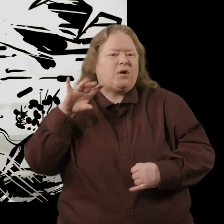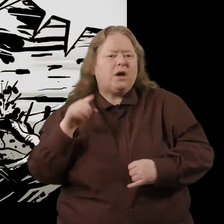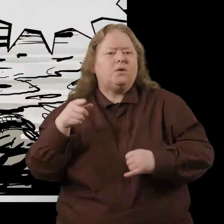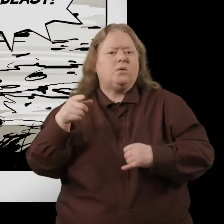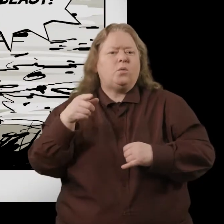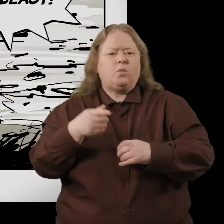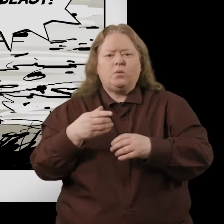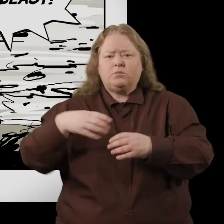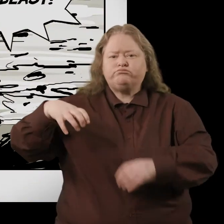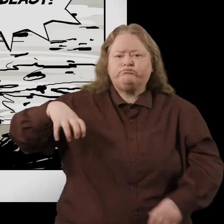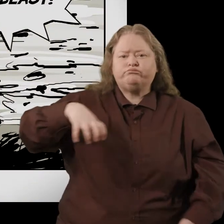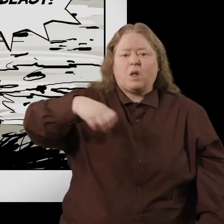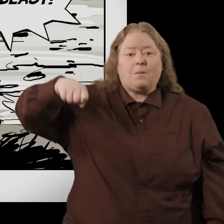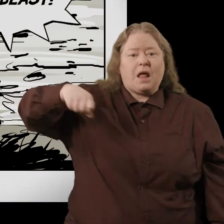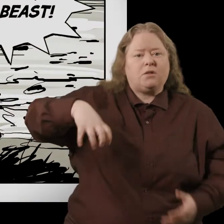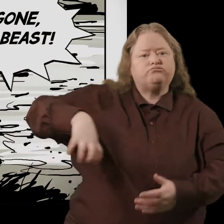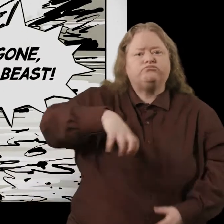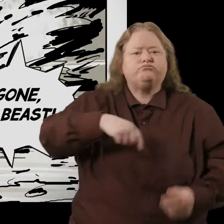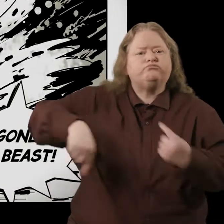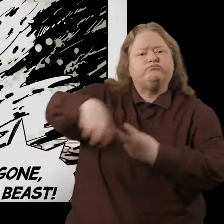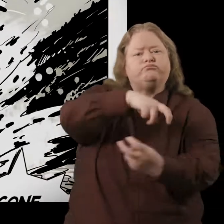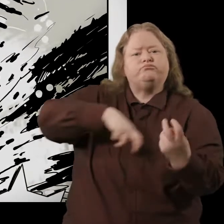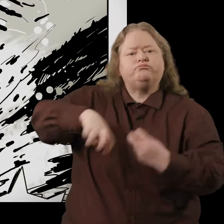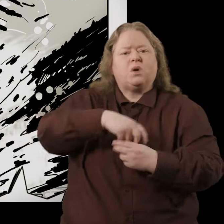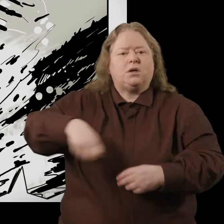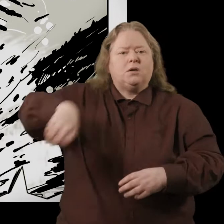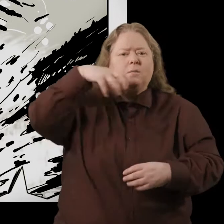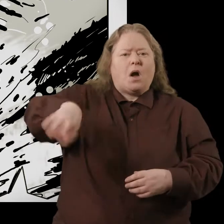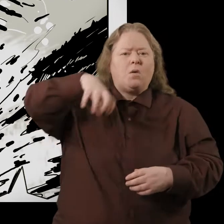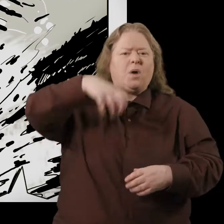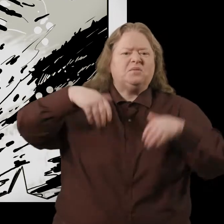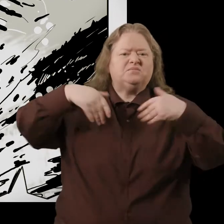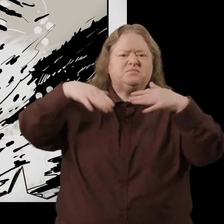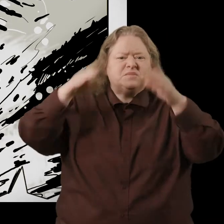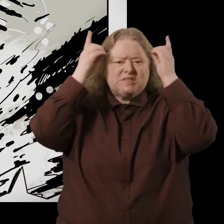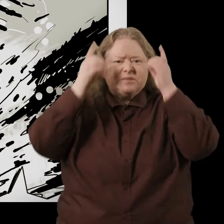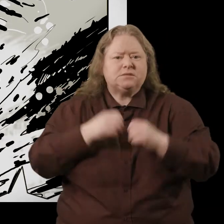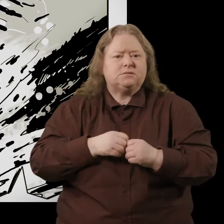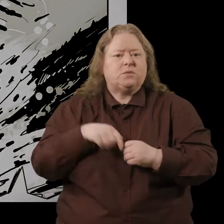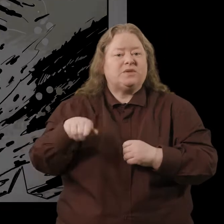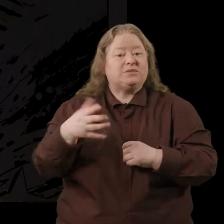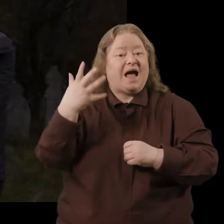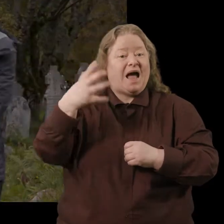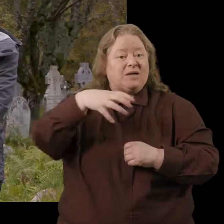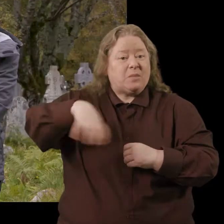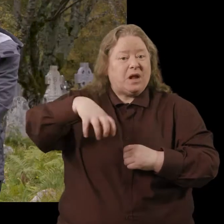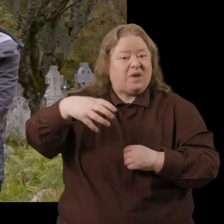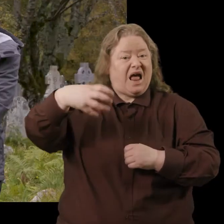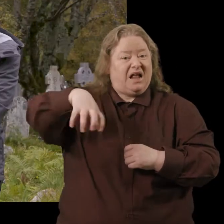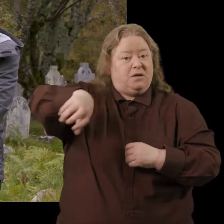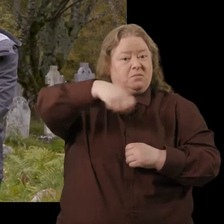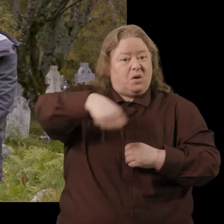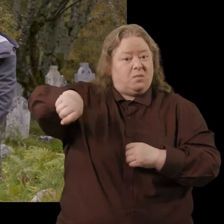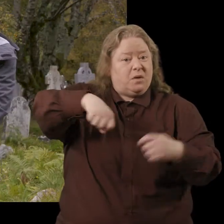bell around the ditch of the monastery and he rang it to cast out demons. So it's a handbell because it was rung by